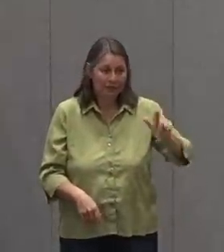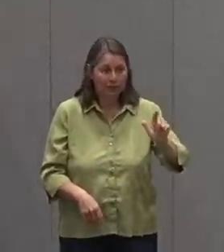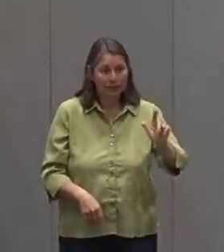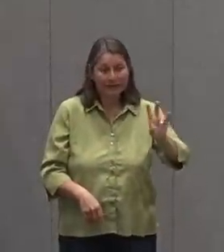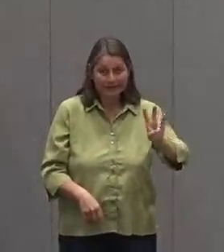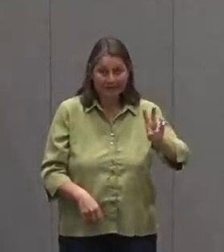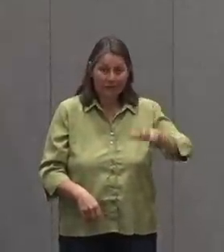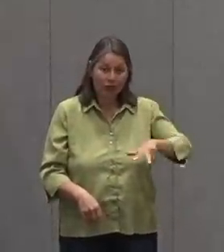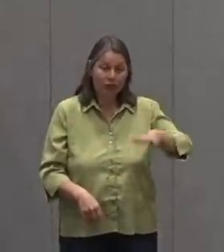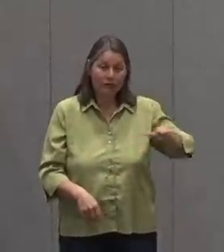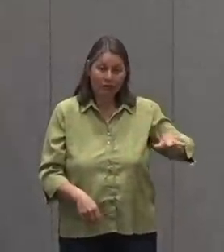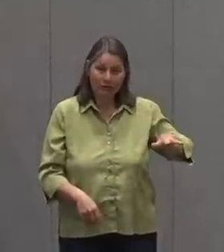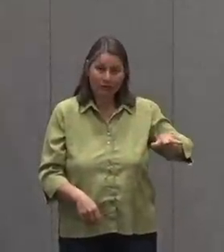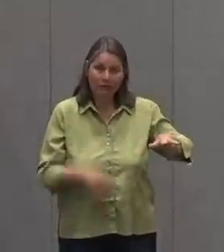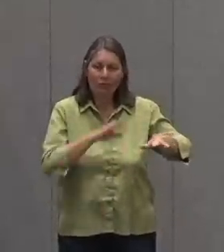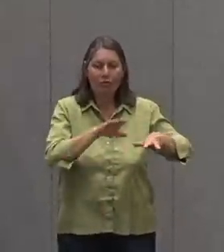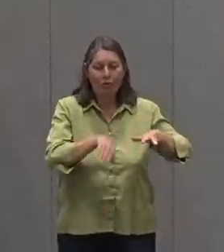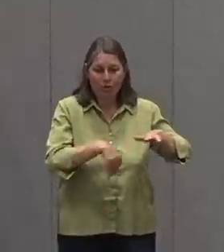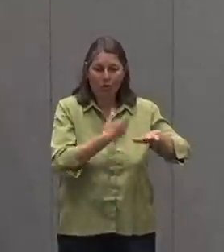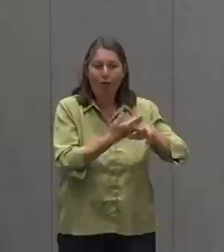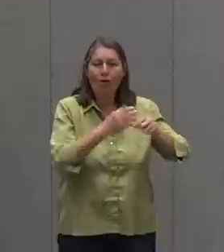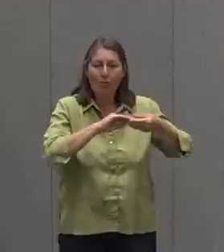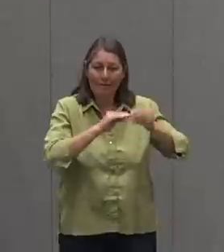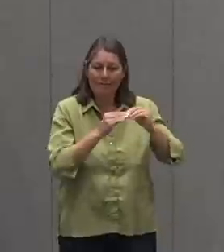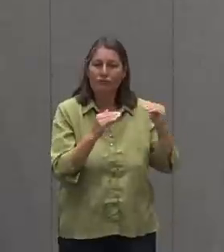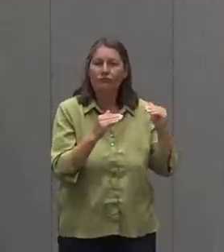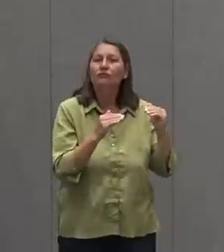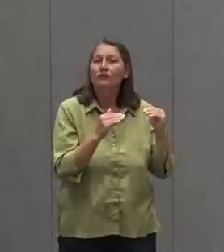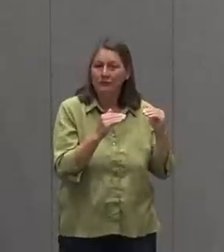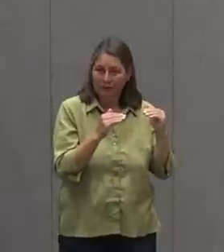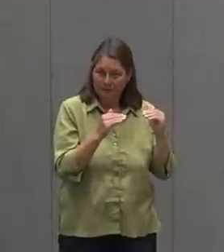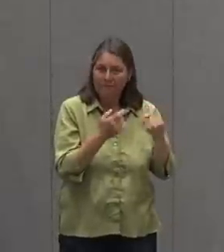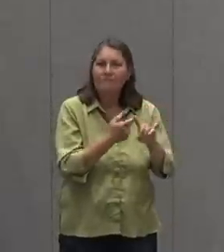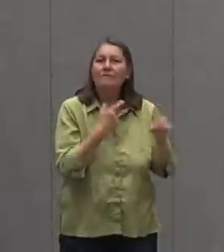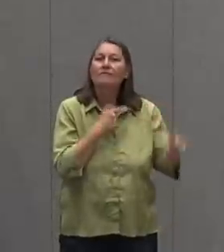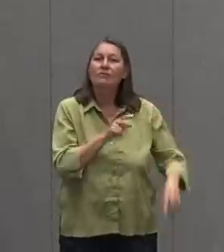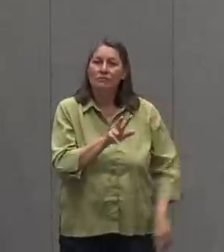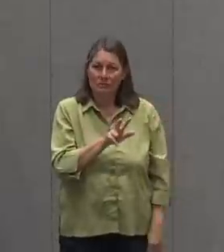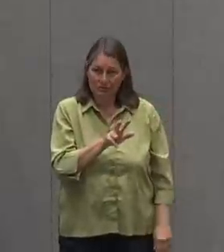and 33, I know those are all multiples of 3.